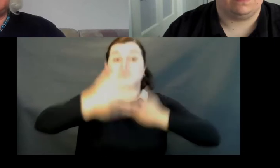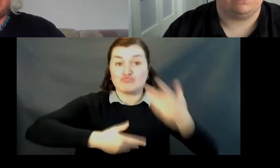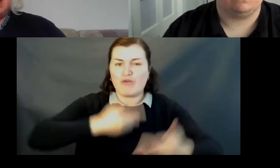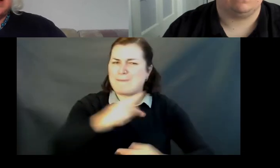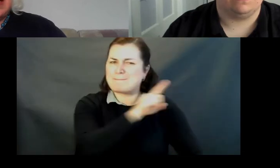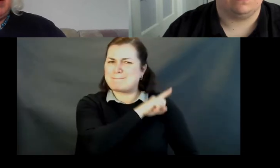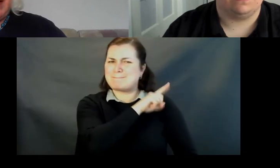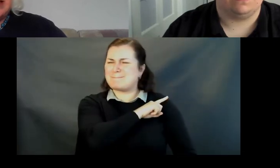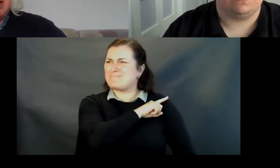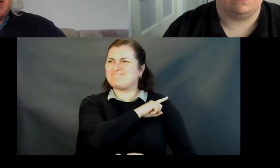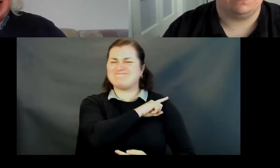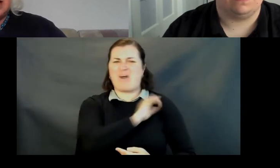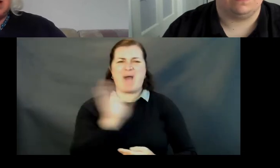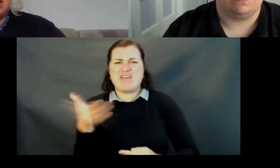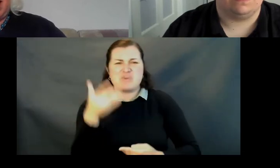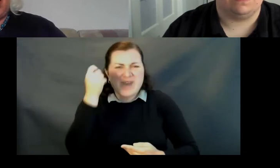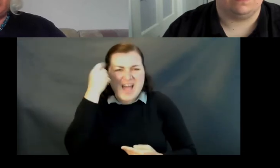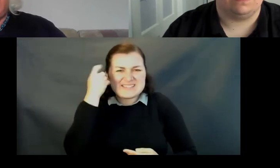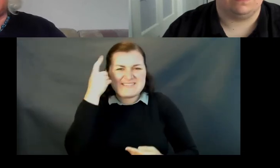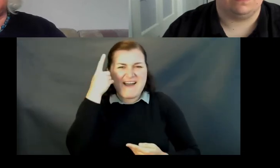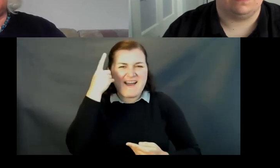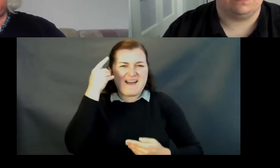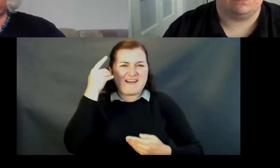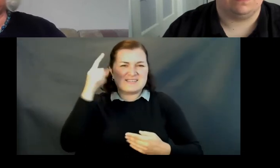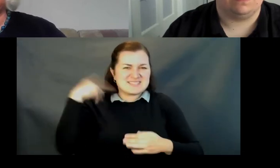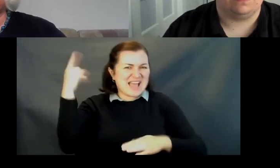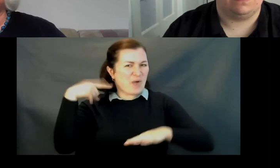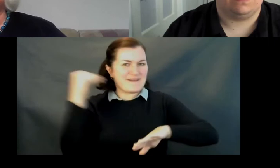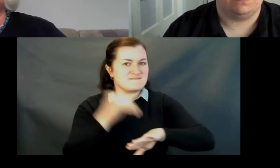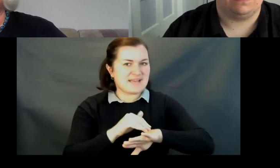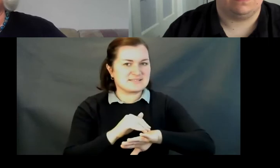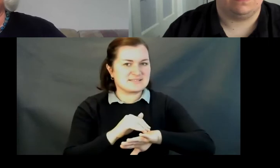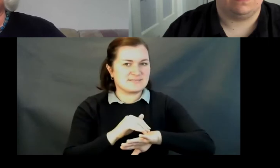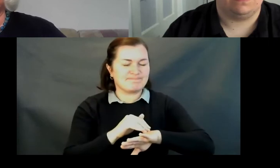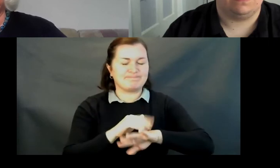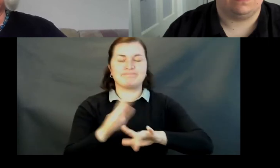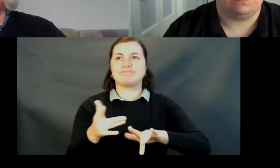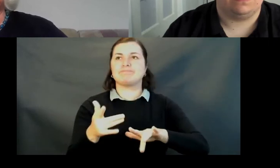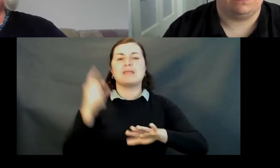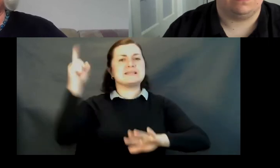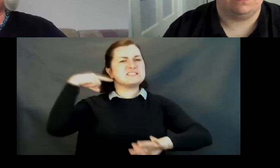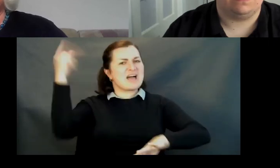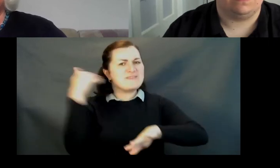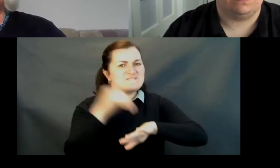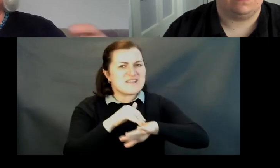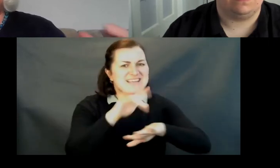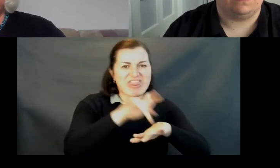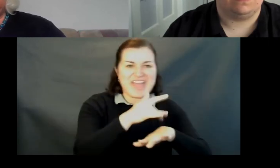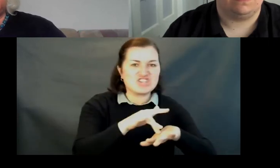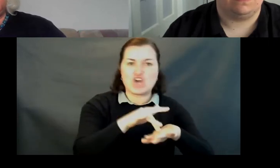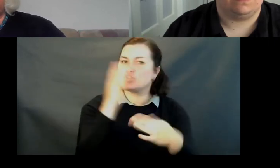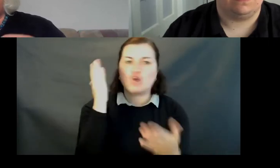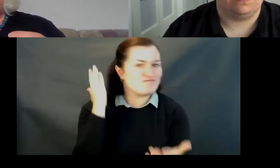means. Sound effects in theatre are effects, they're not the sound itself. So things